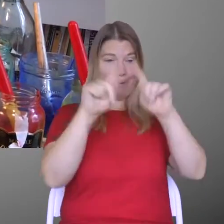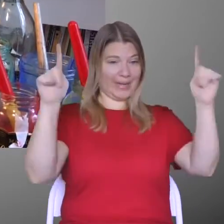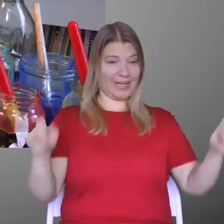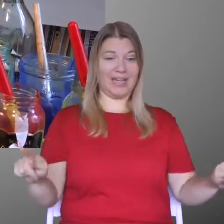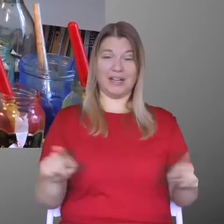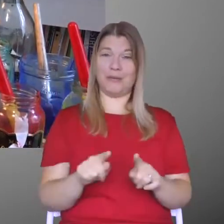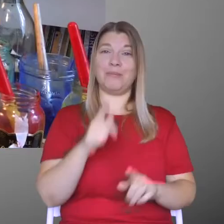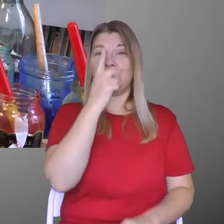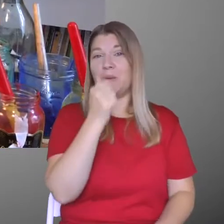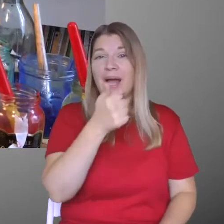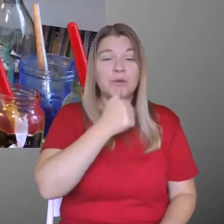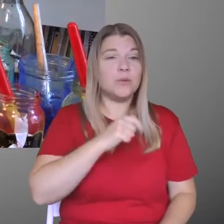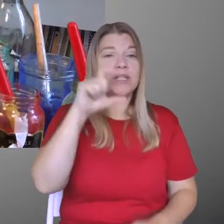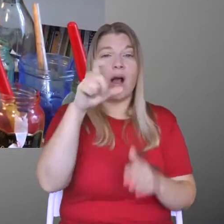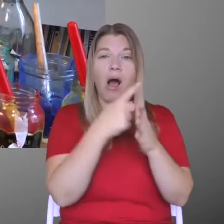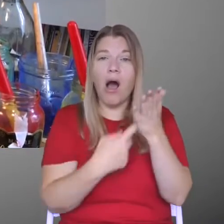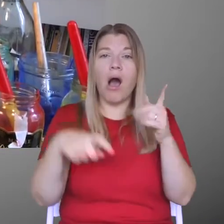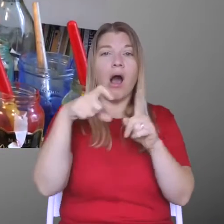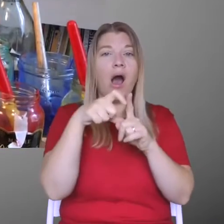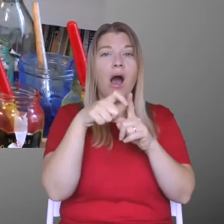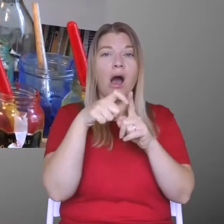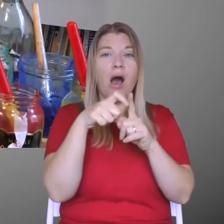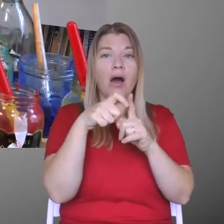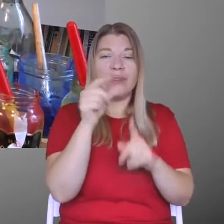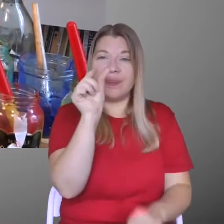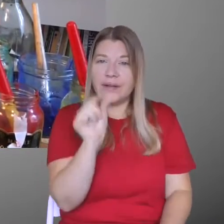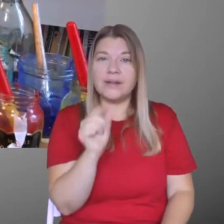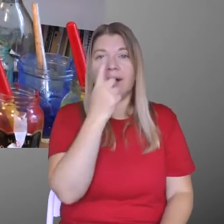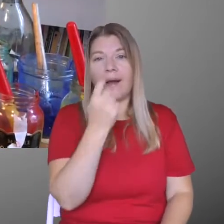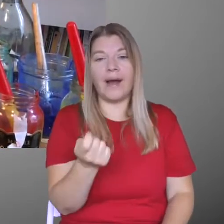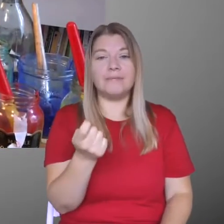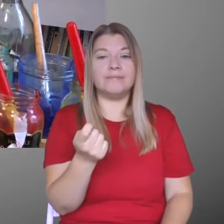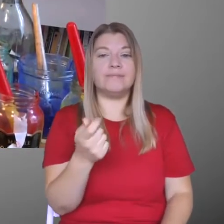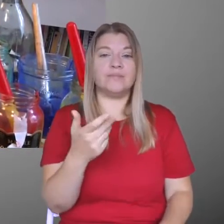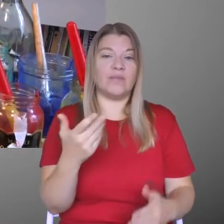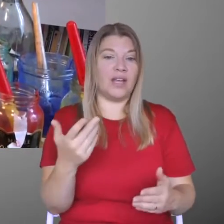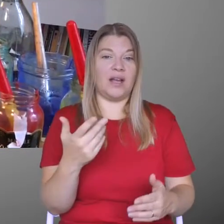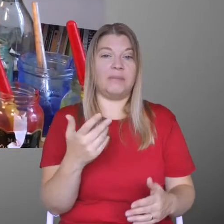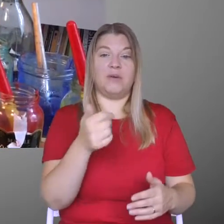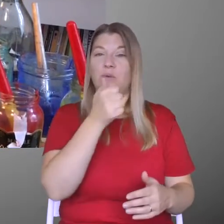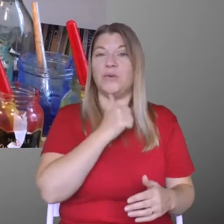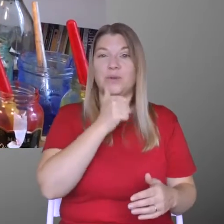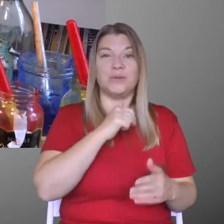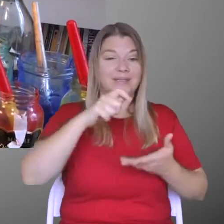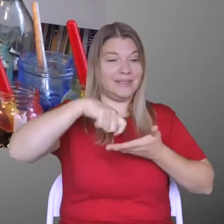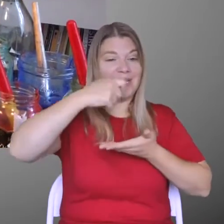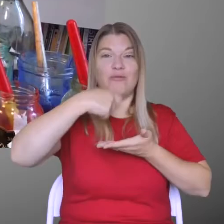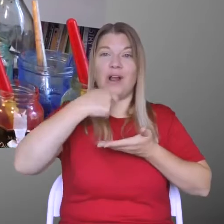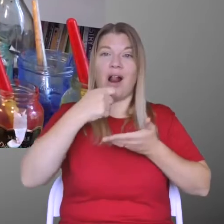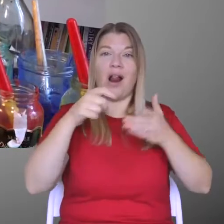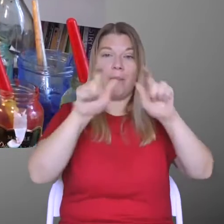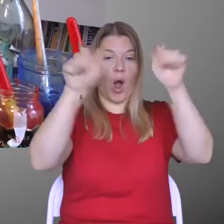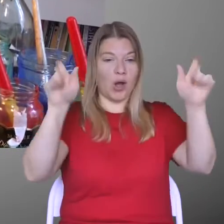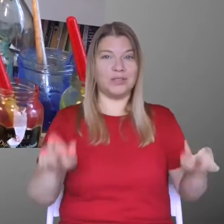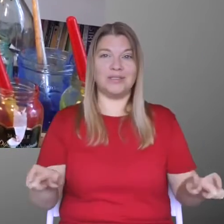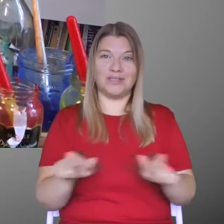use card. This one I have just used the back of a everyday cereal packet.